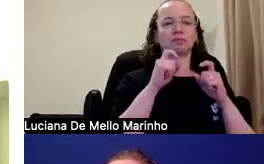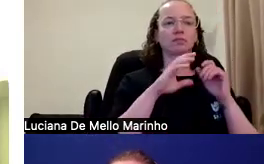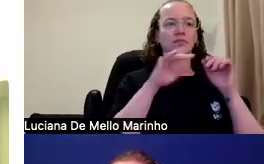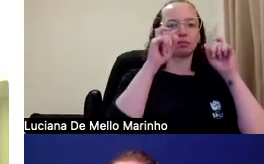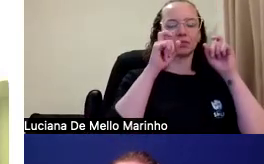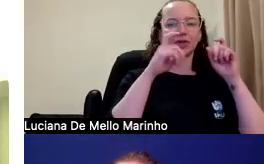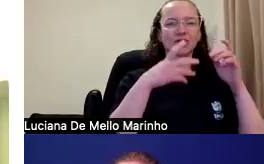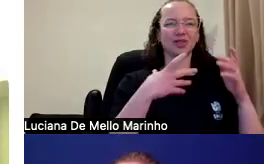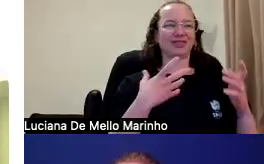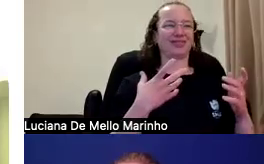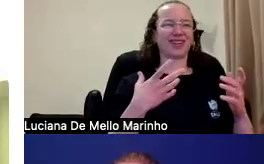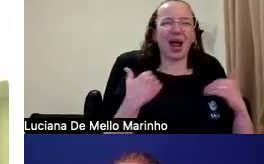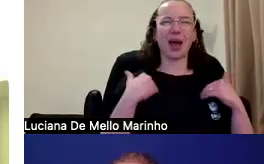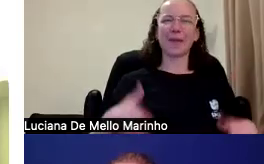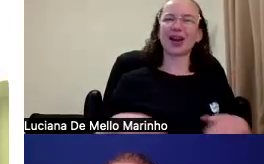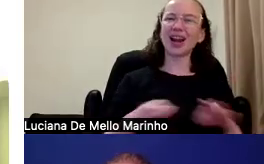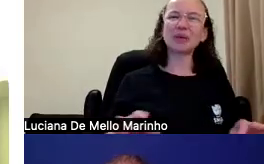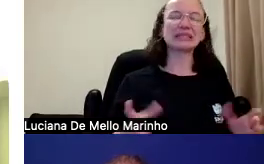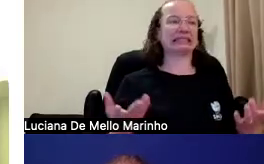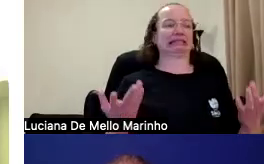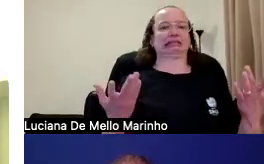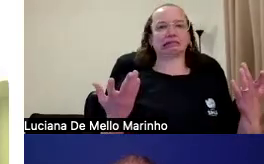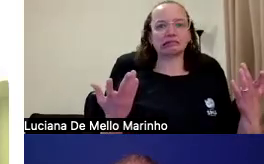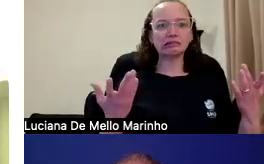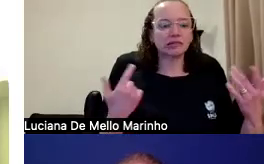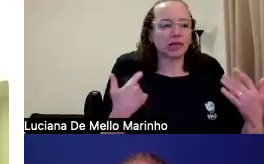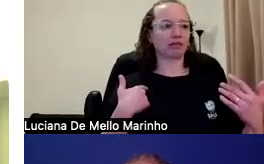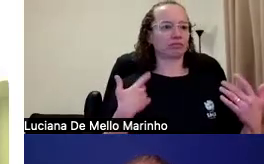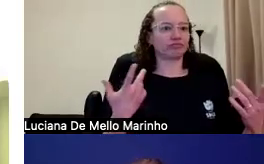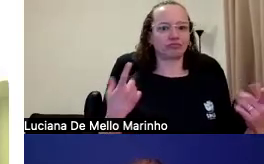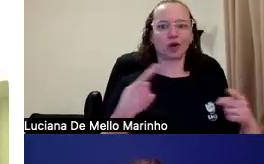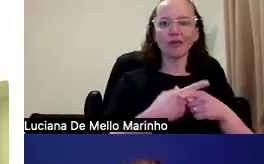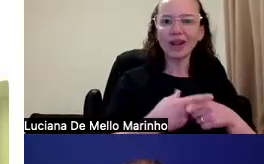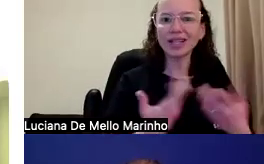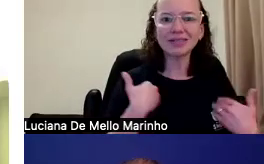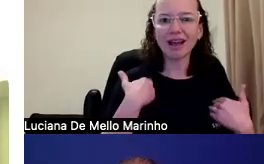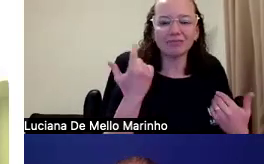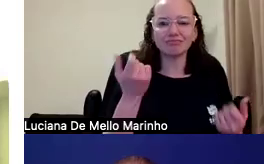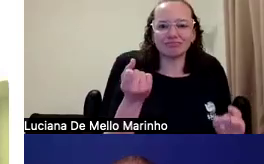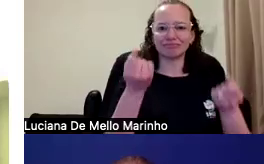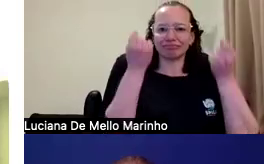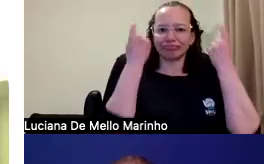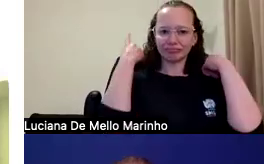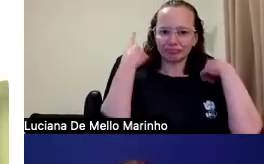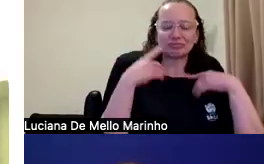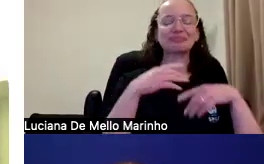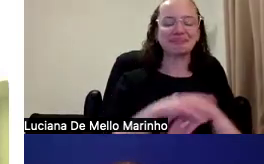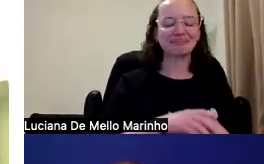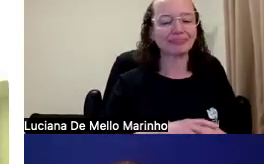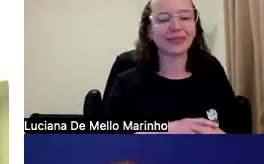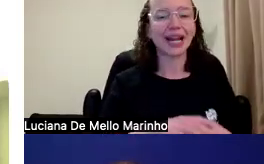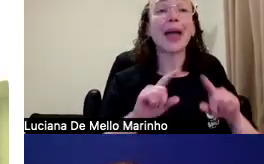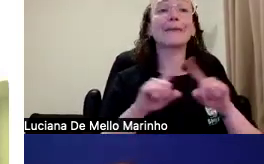but here everyone is pretty monotone with their face and the body language is obscure and it's usually